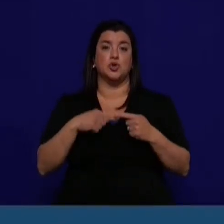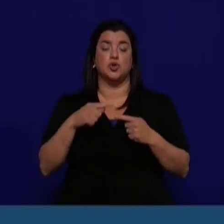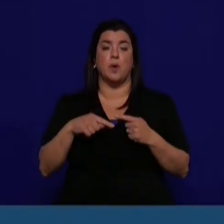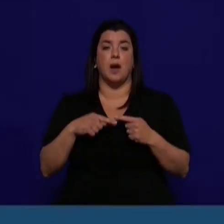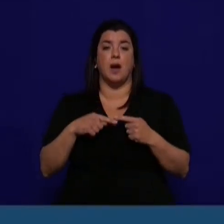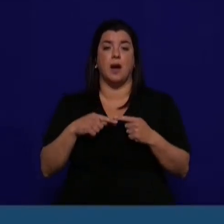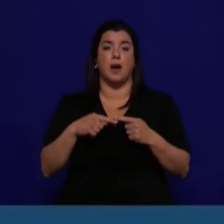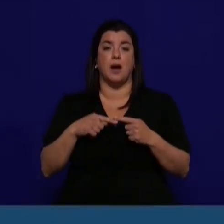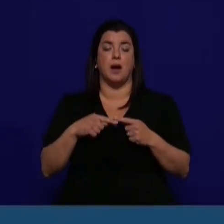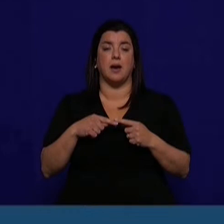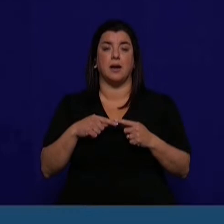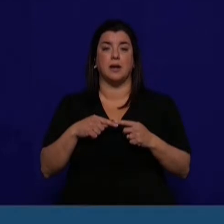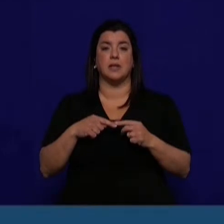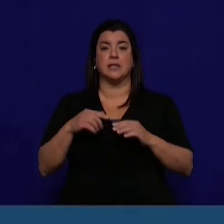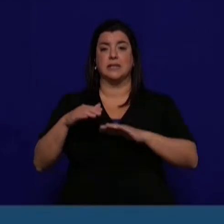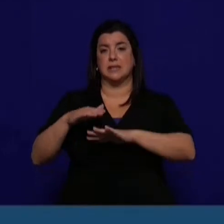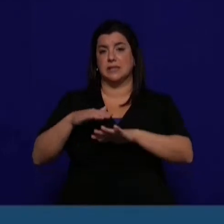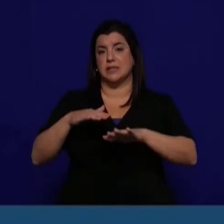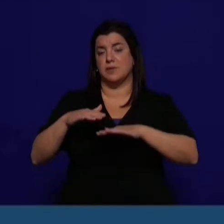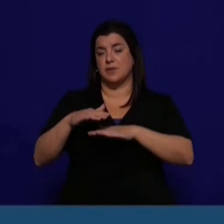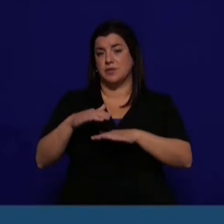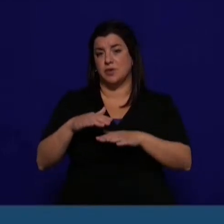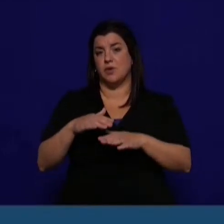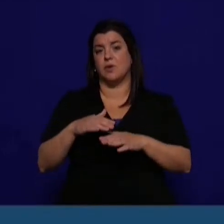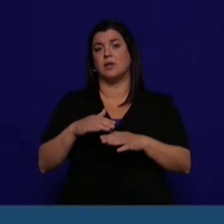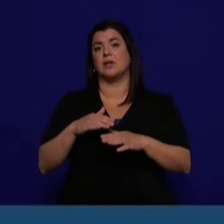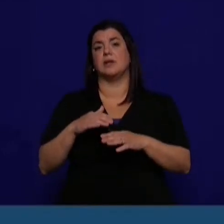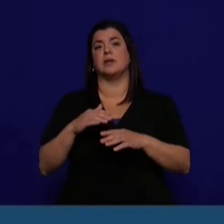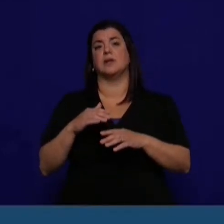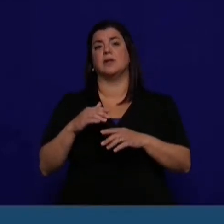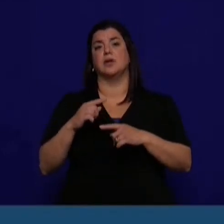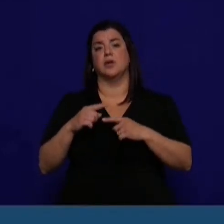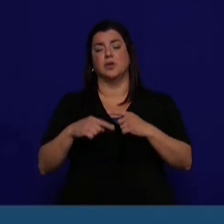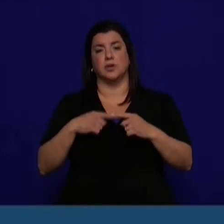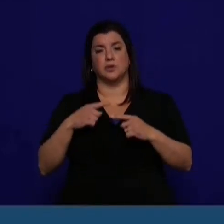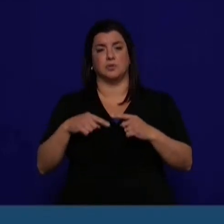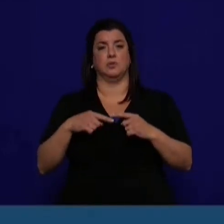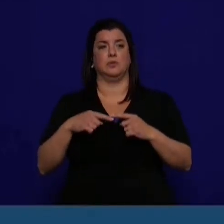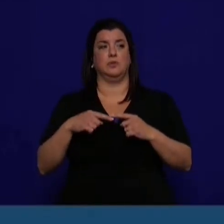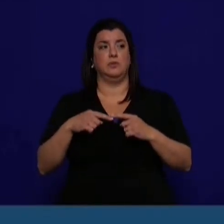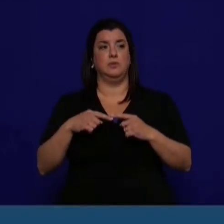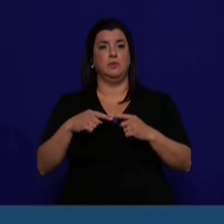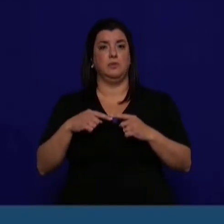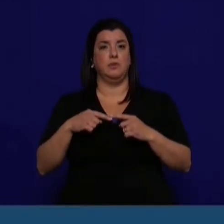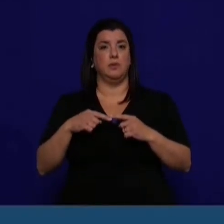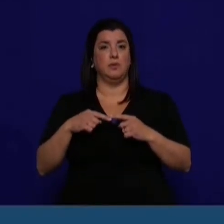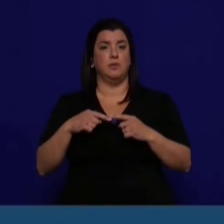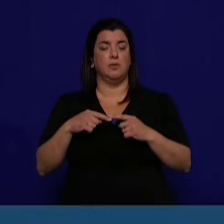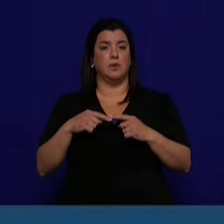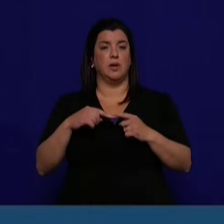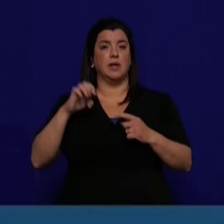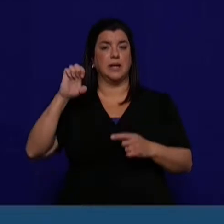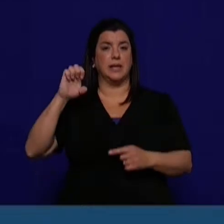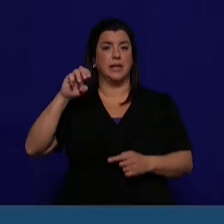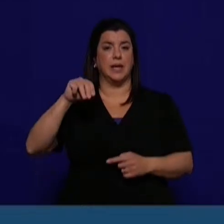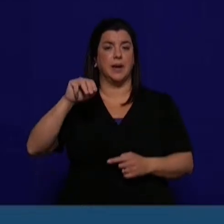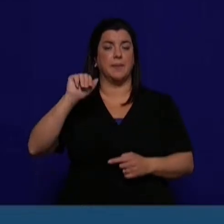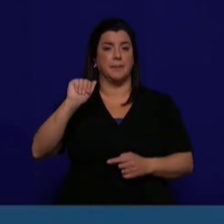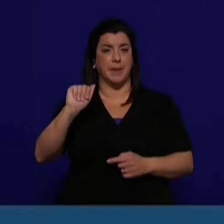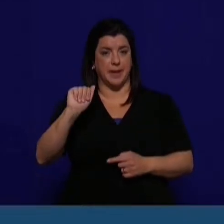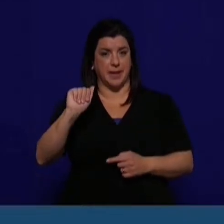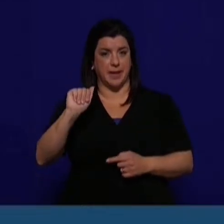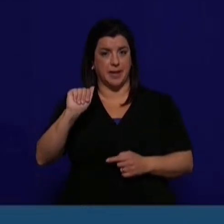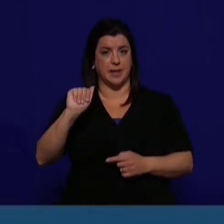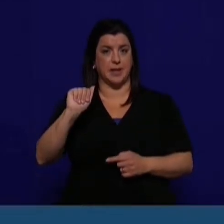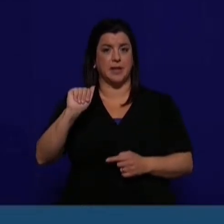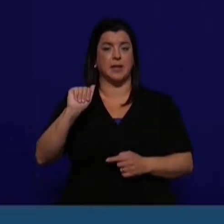bħalma rajtu kienet edha terġi segwita ta' dawk kif ħarġet ukoll lema li